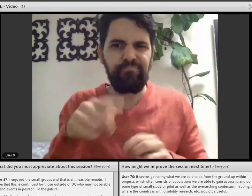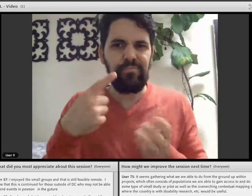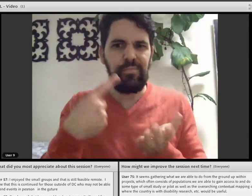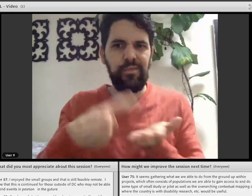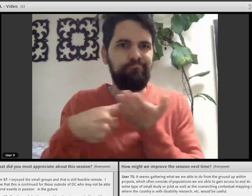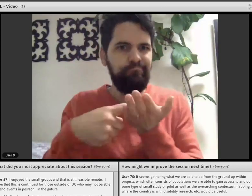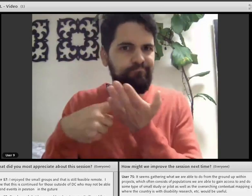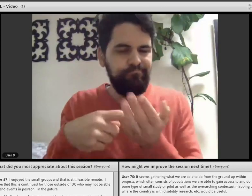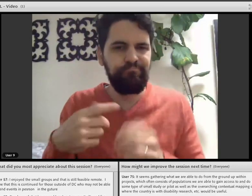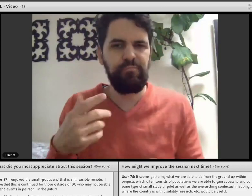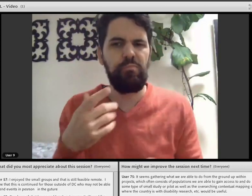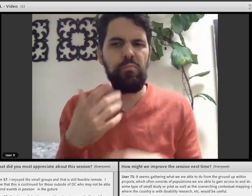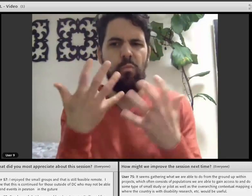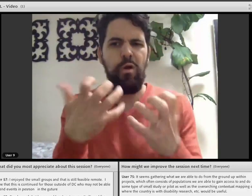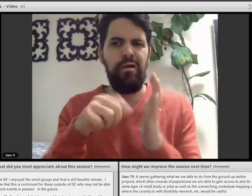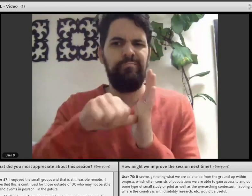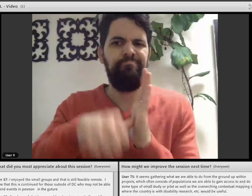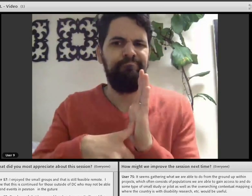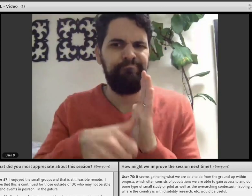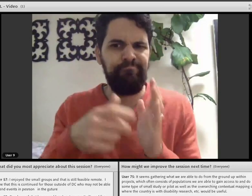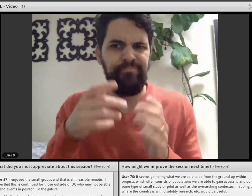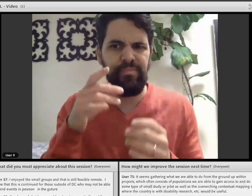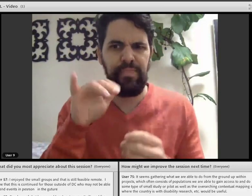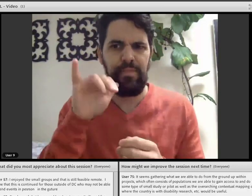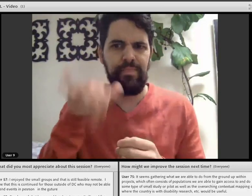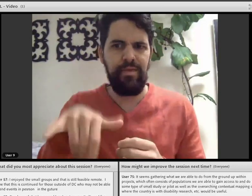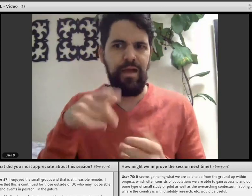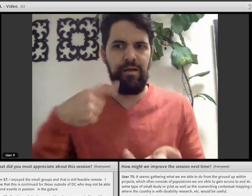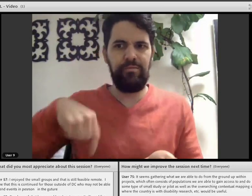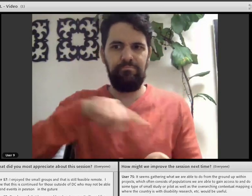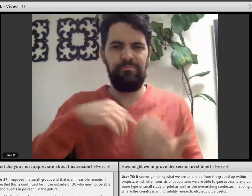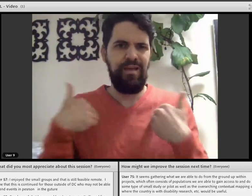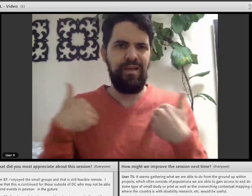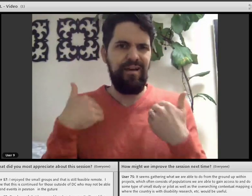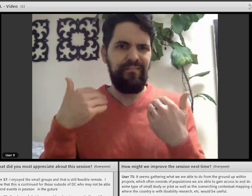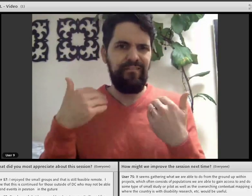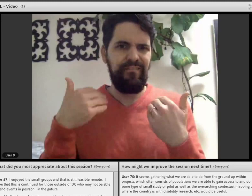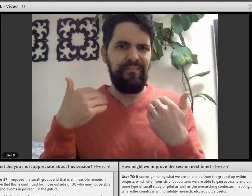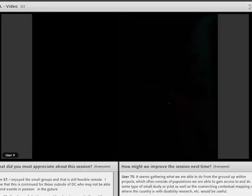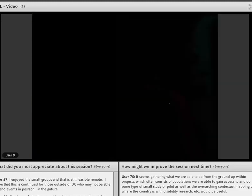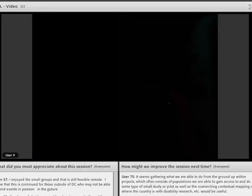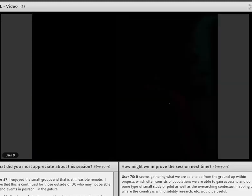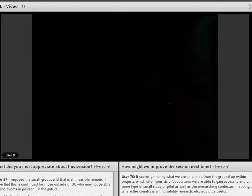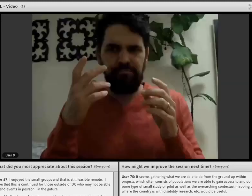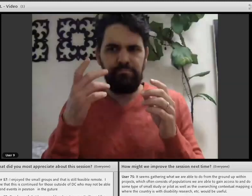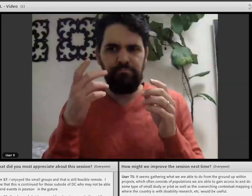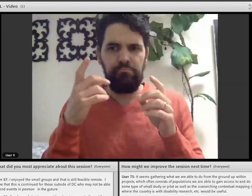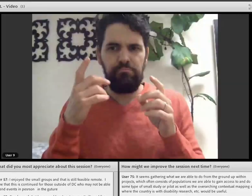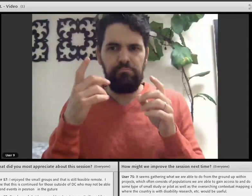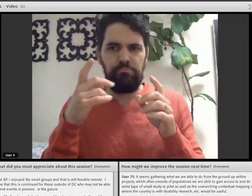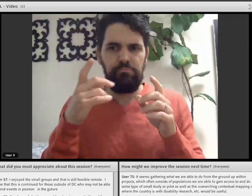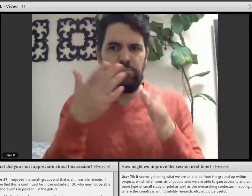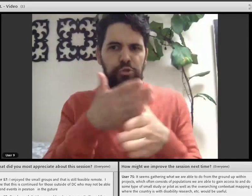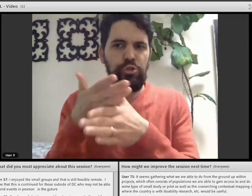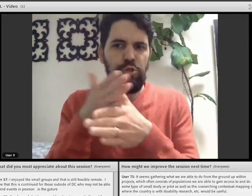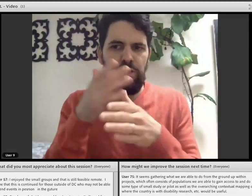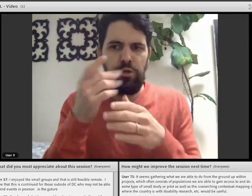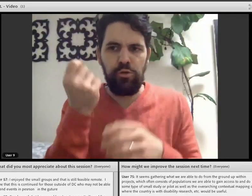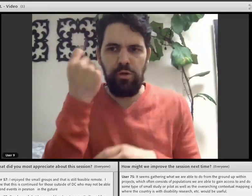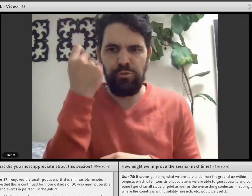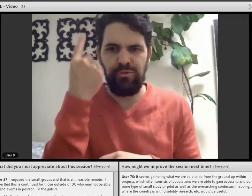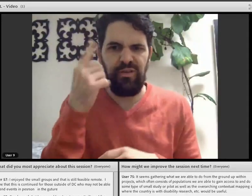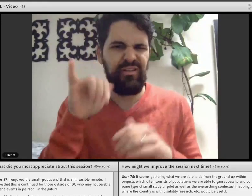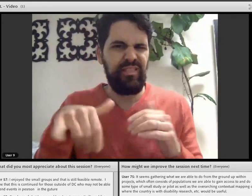But right now we're looking at the decision tree. We're taking that apart. And I want to emphasize